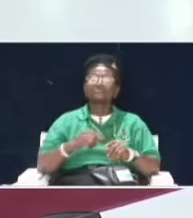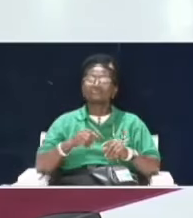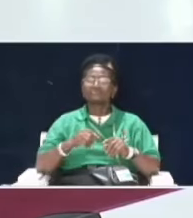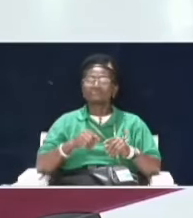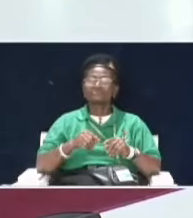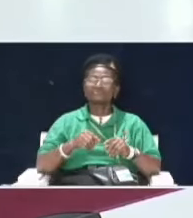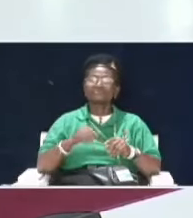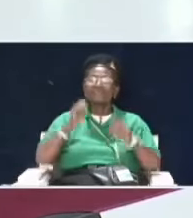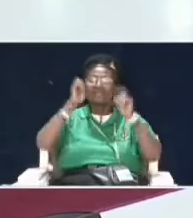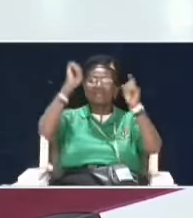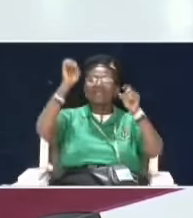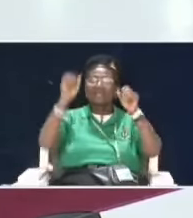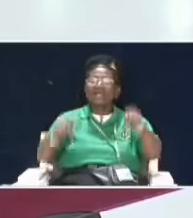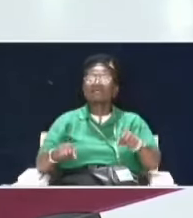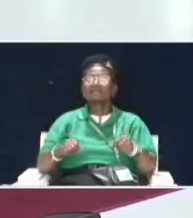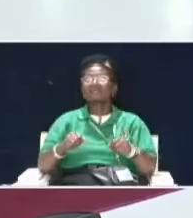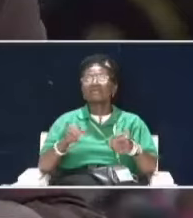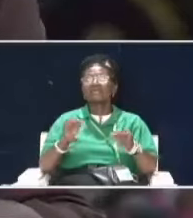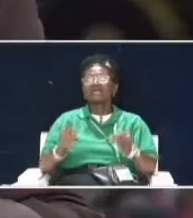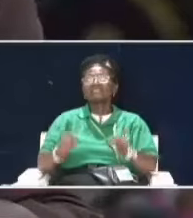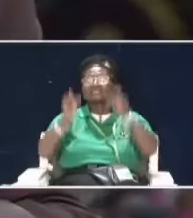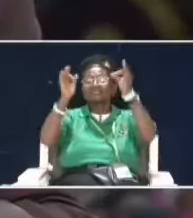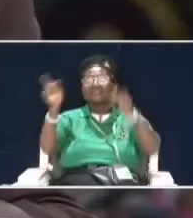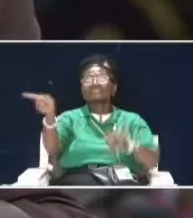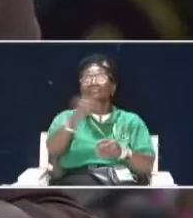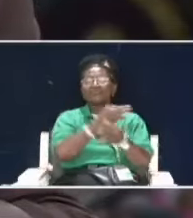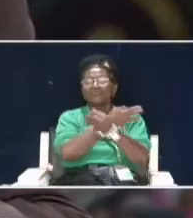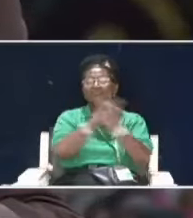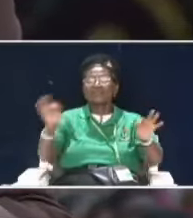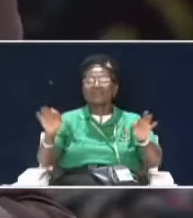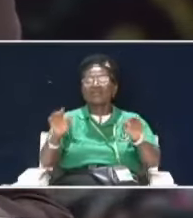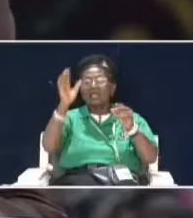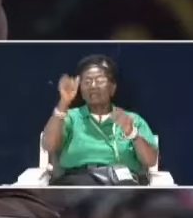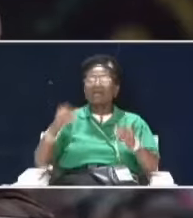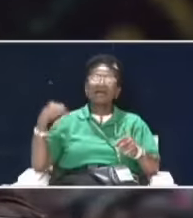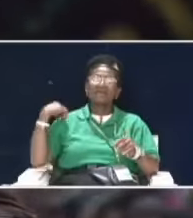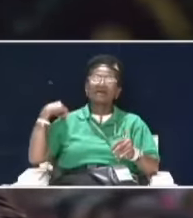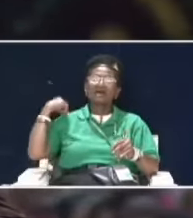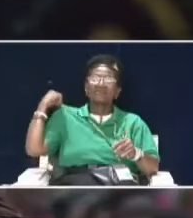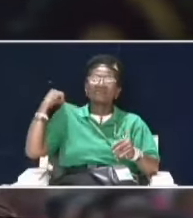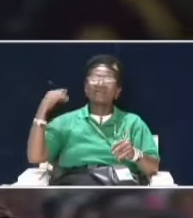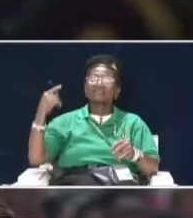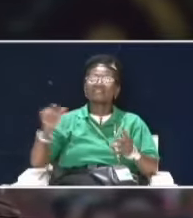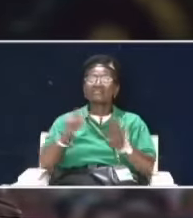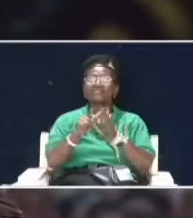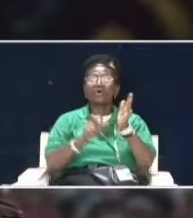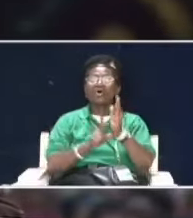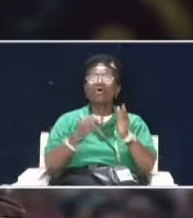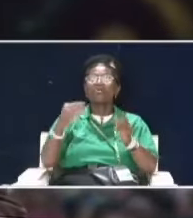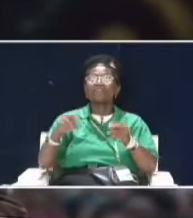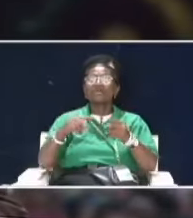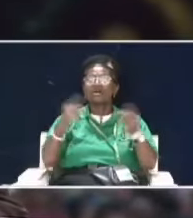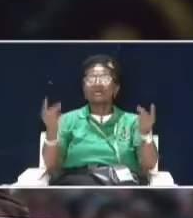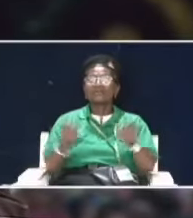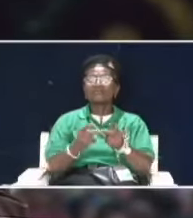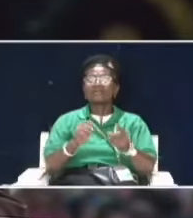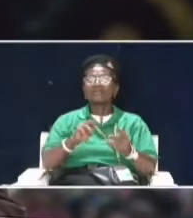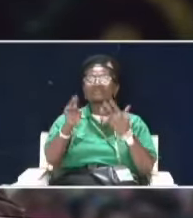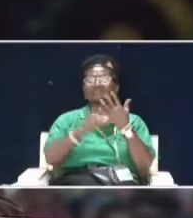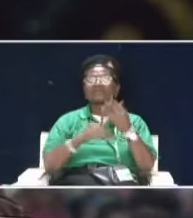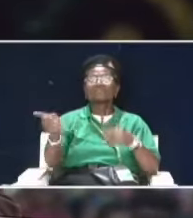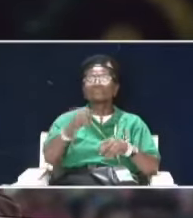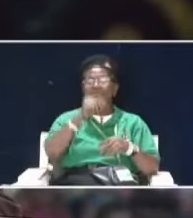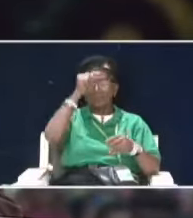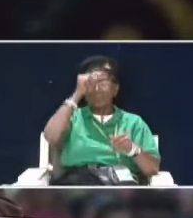He can set you free by applying the law of substitution. You remember